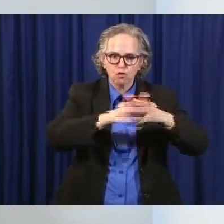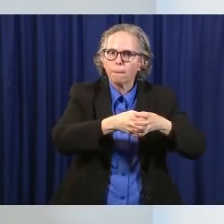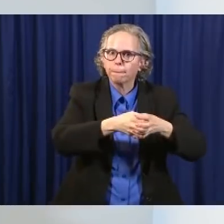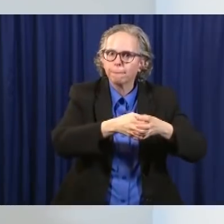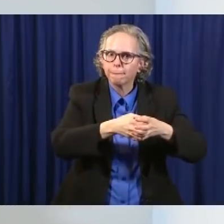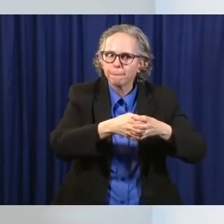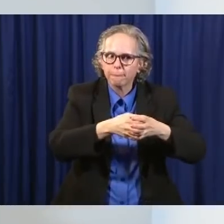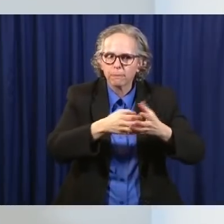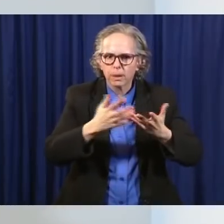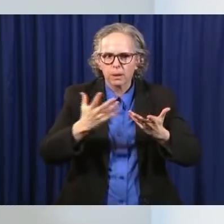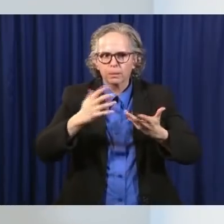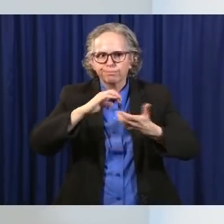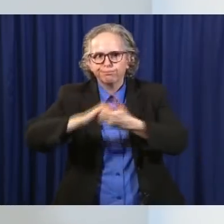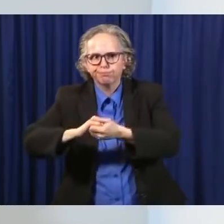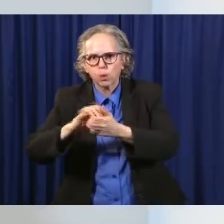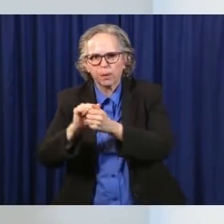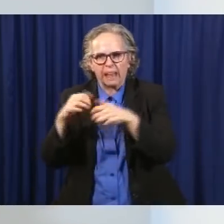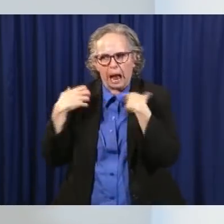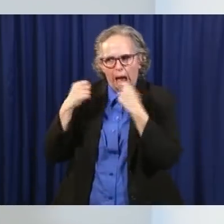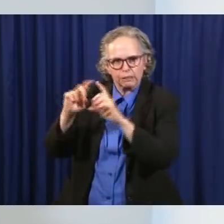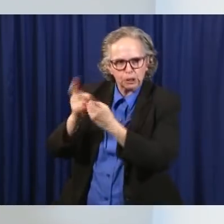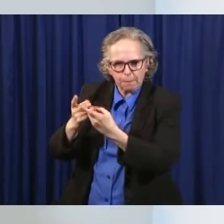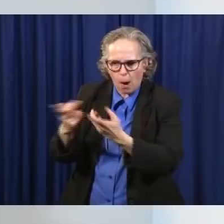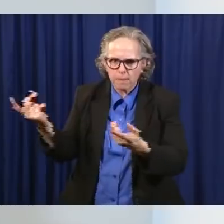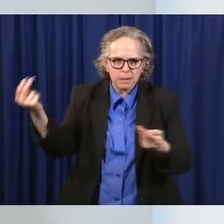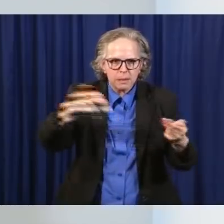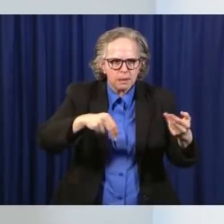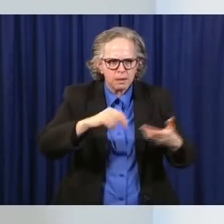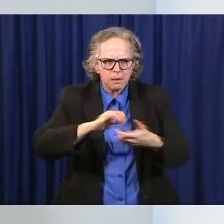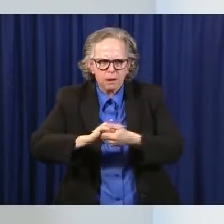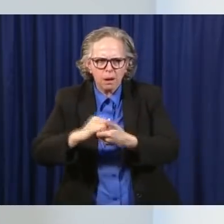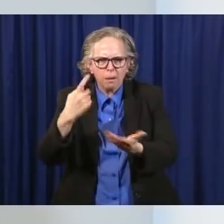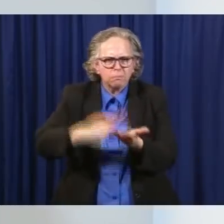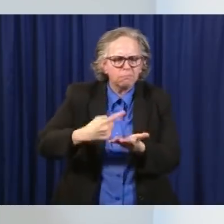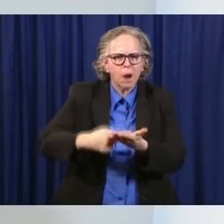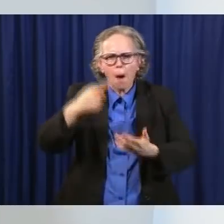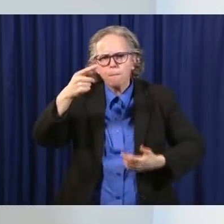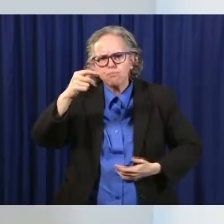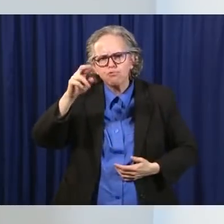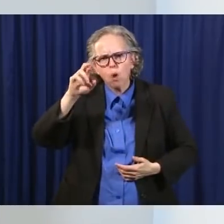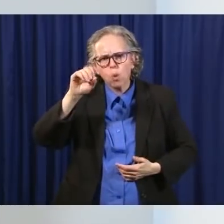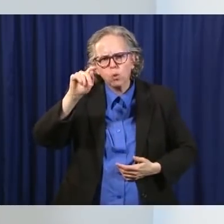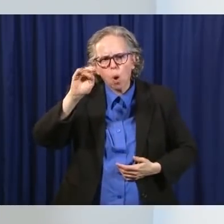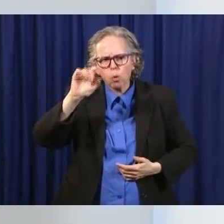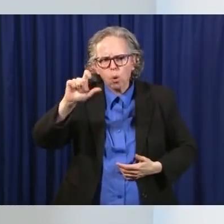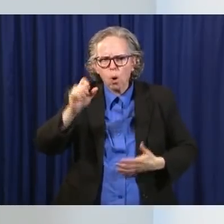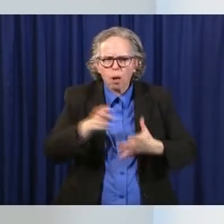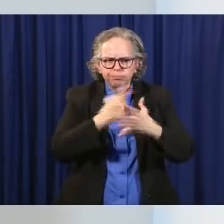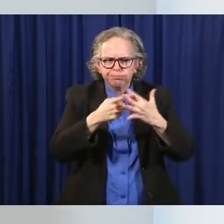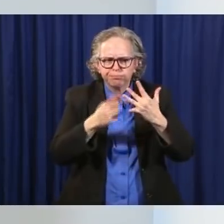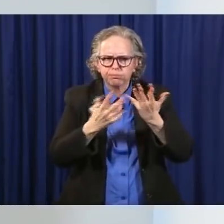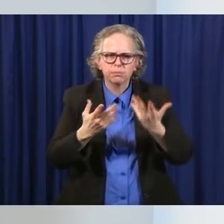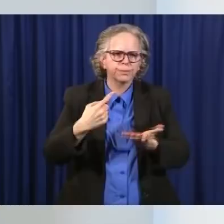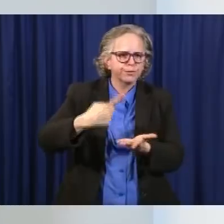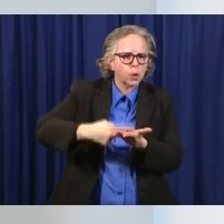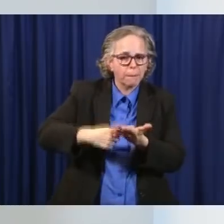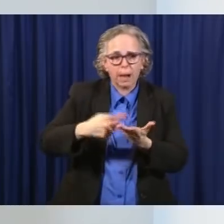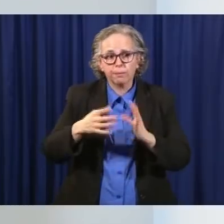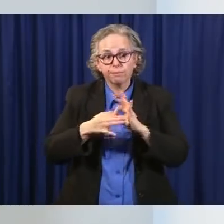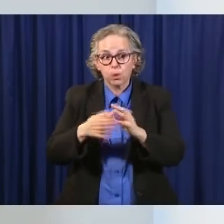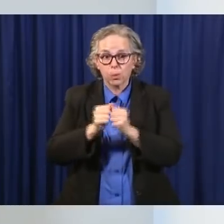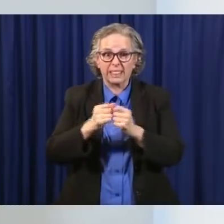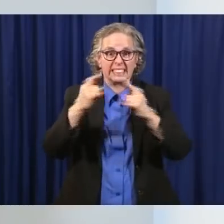about protocols there for that future. We were talking about day camps, sports, outdoor activities as well. So a lot of things still